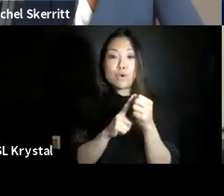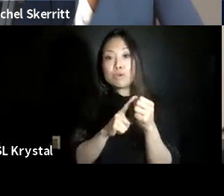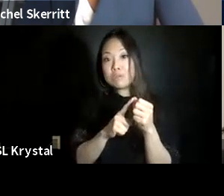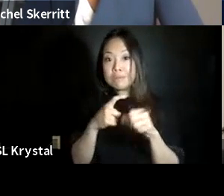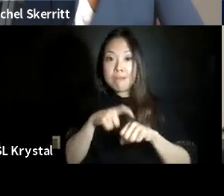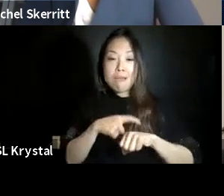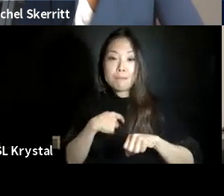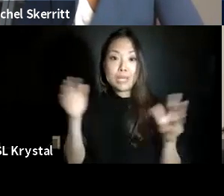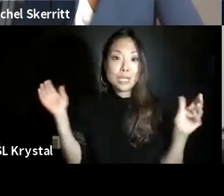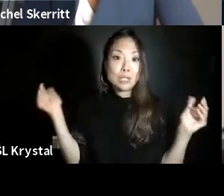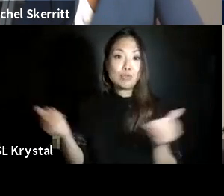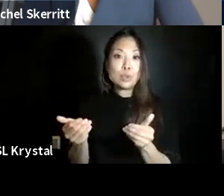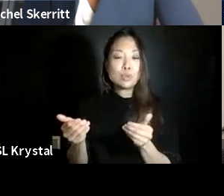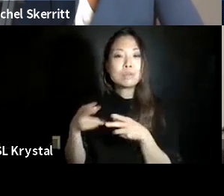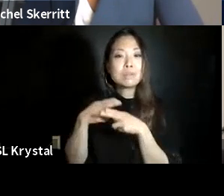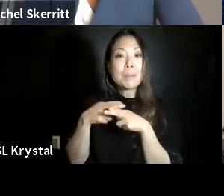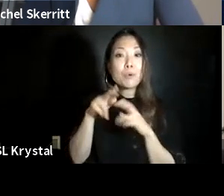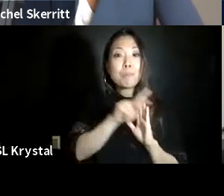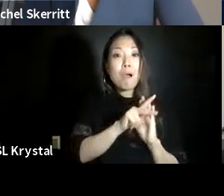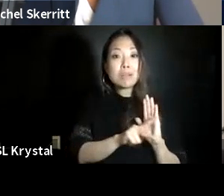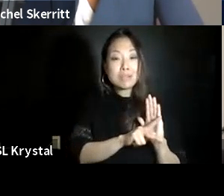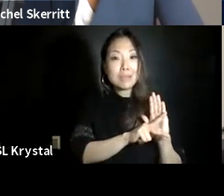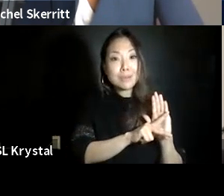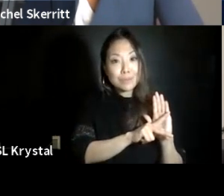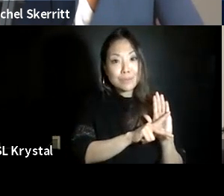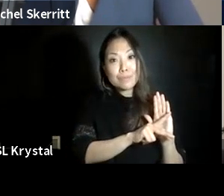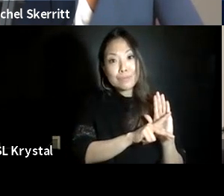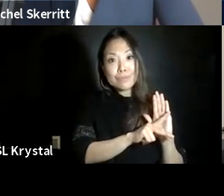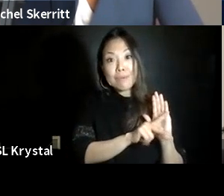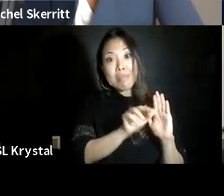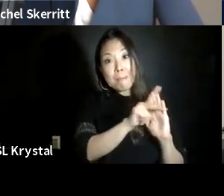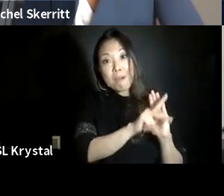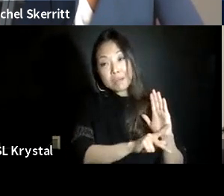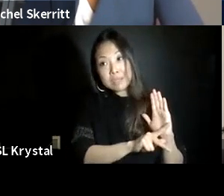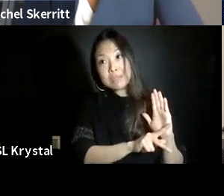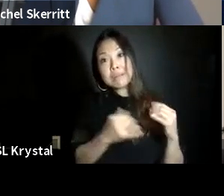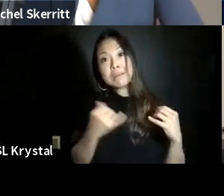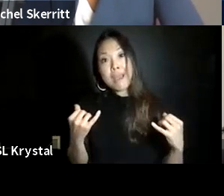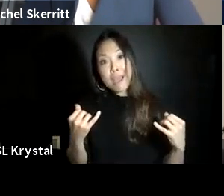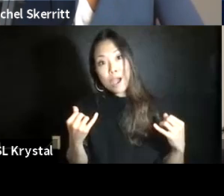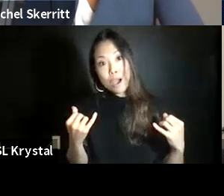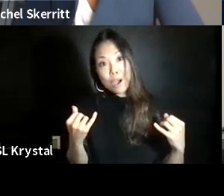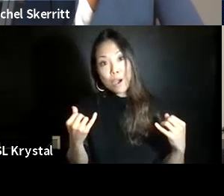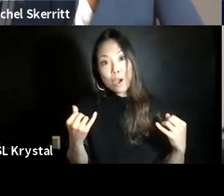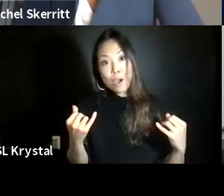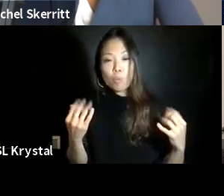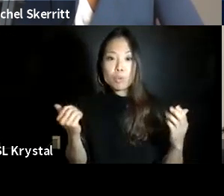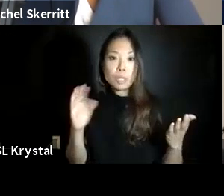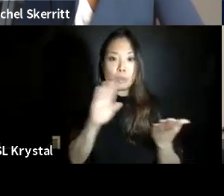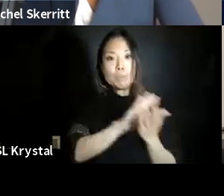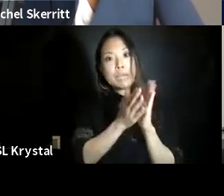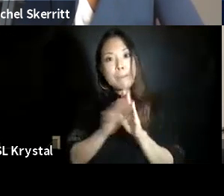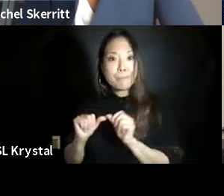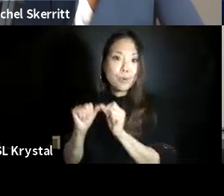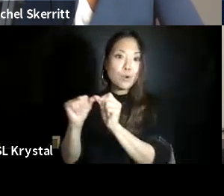the temporary policy that we're now wanting to succeed with a permanent policy, we